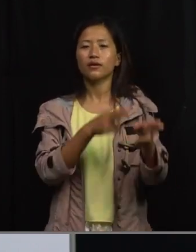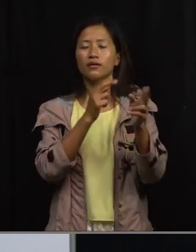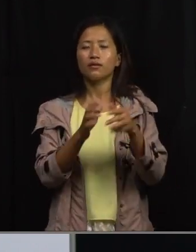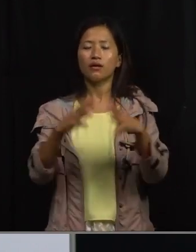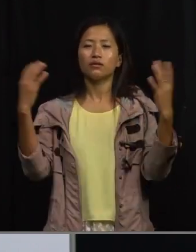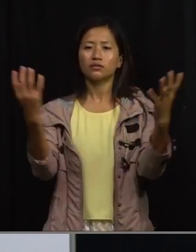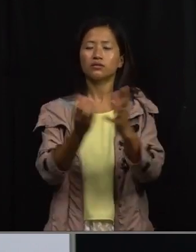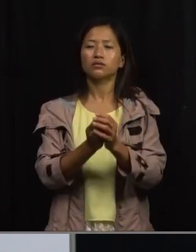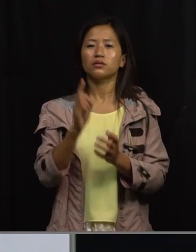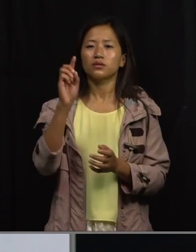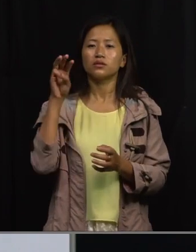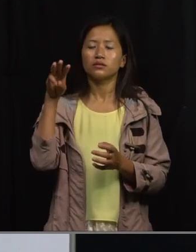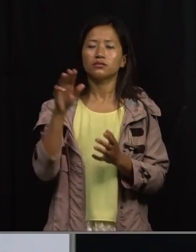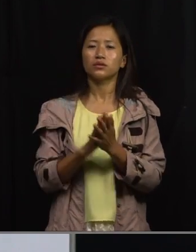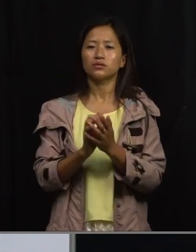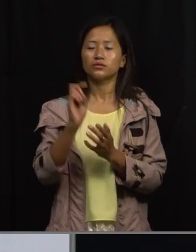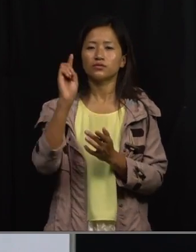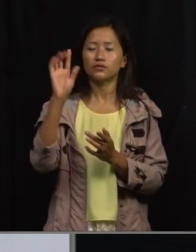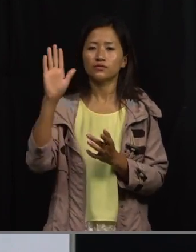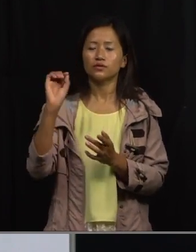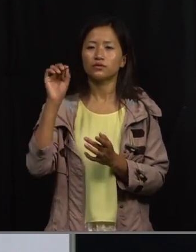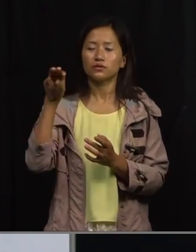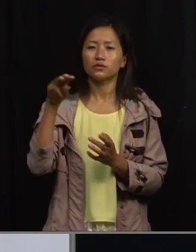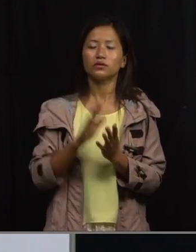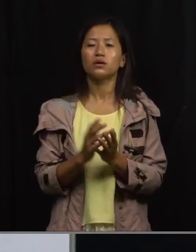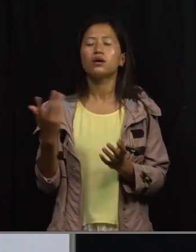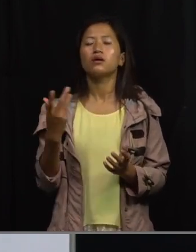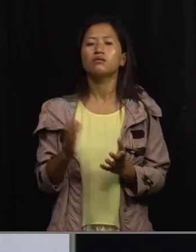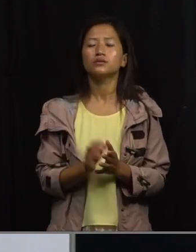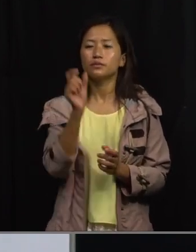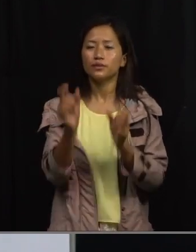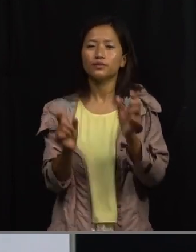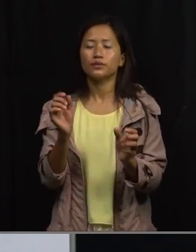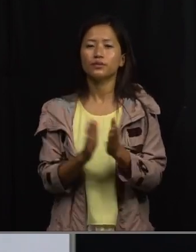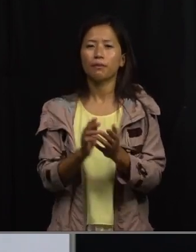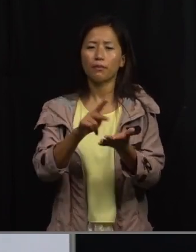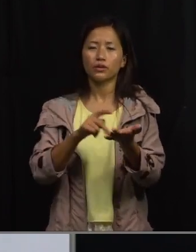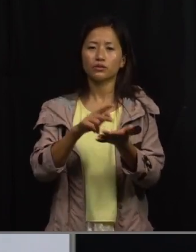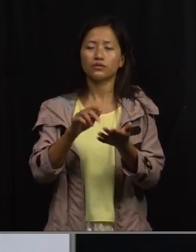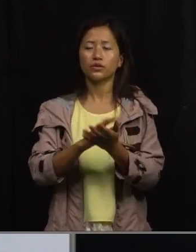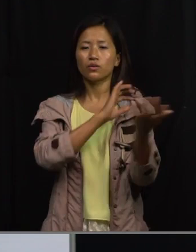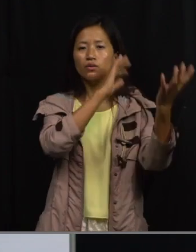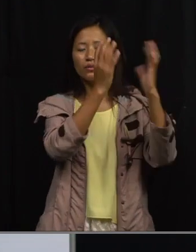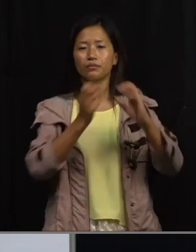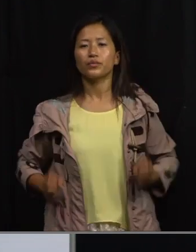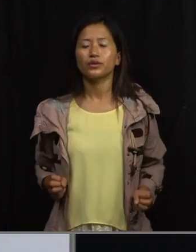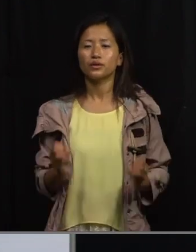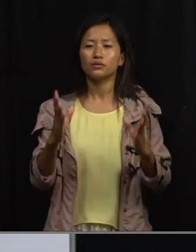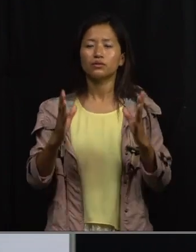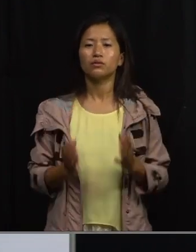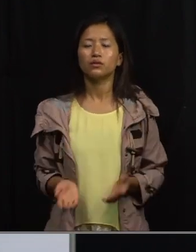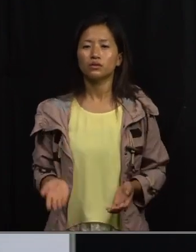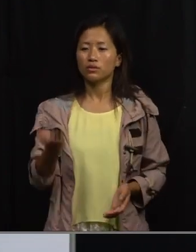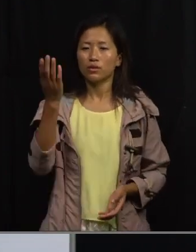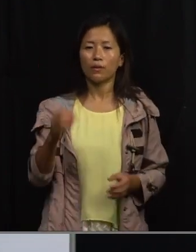for about 10,000 to 15,000, how the people in different parts of the world, they began to